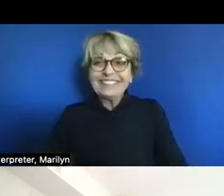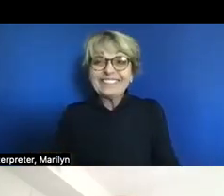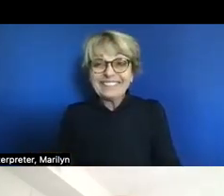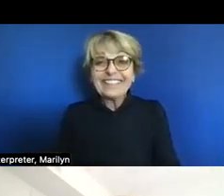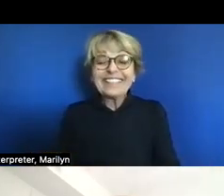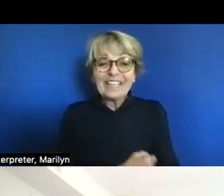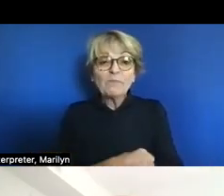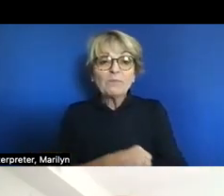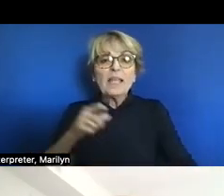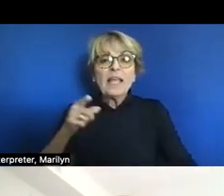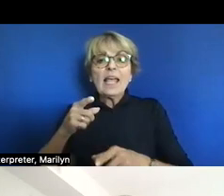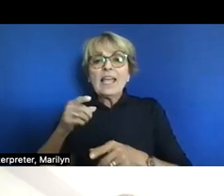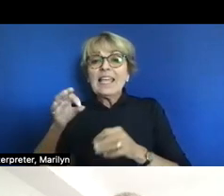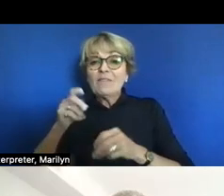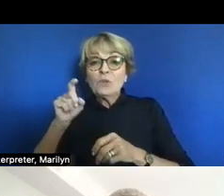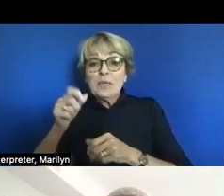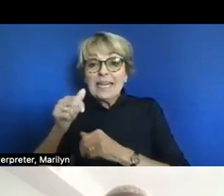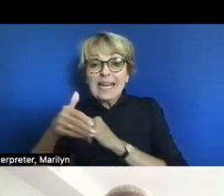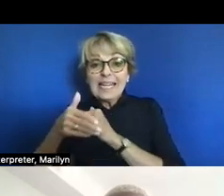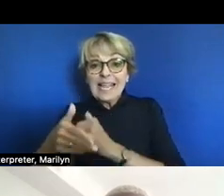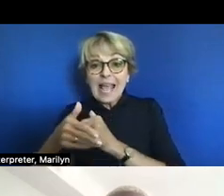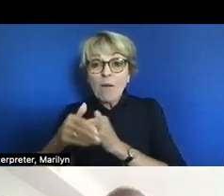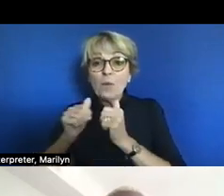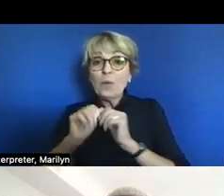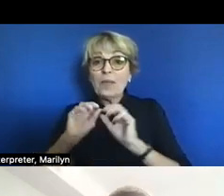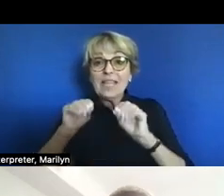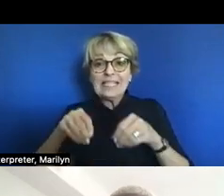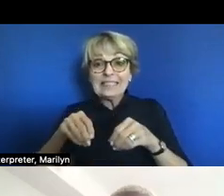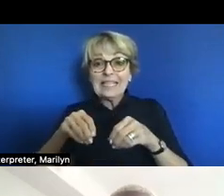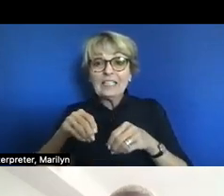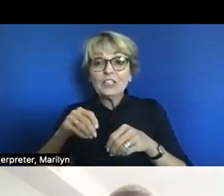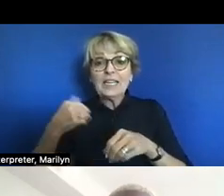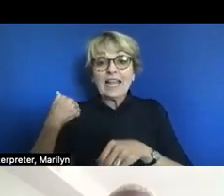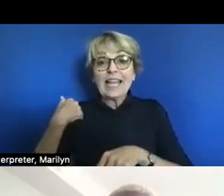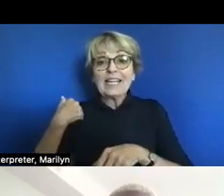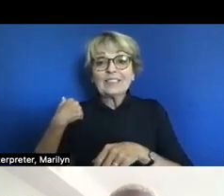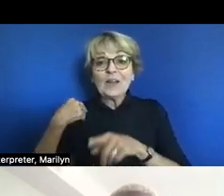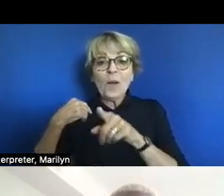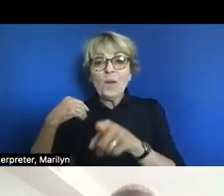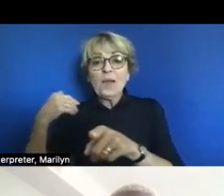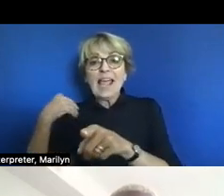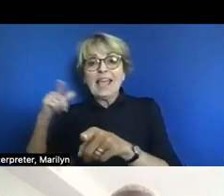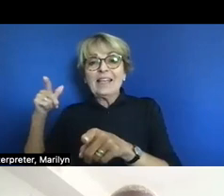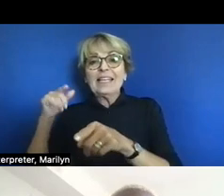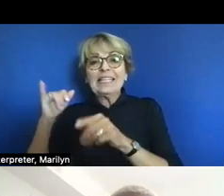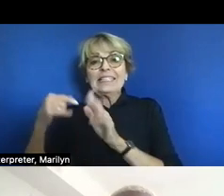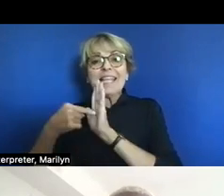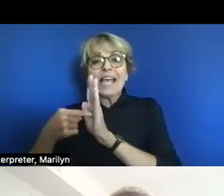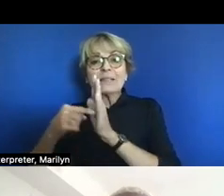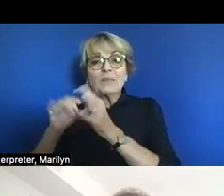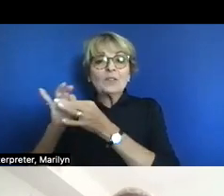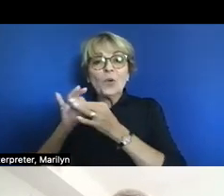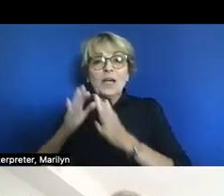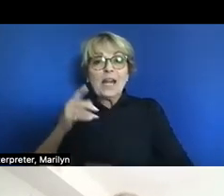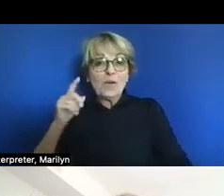Awesome. Let us know if you need any help with those installations. I'm joined with Pharaoh Khalil, who is the exhibitions coordinator of Art Prize.